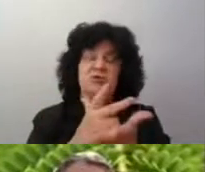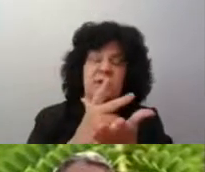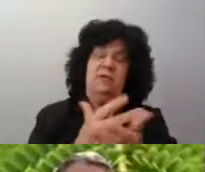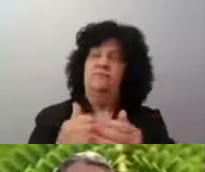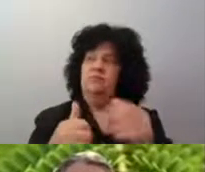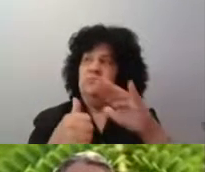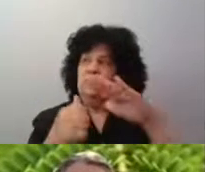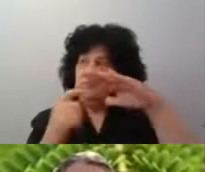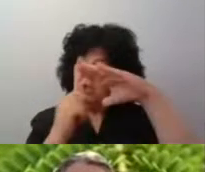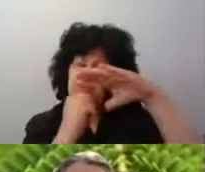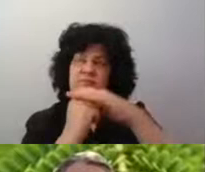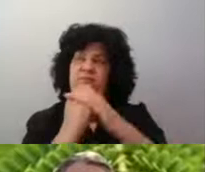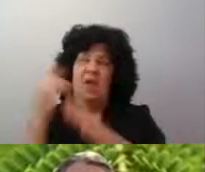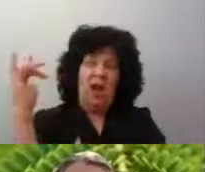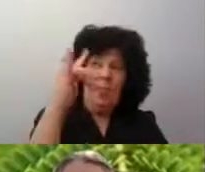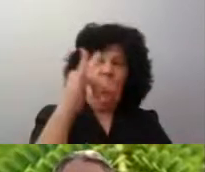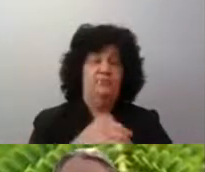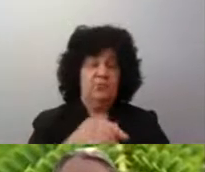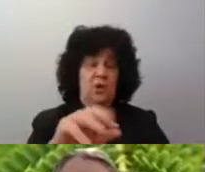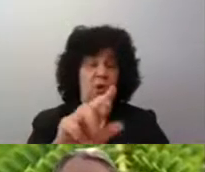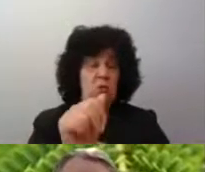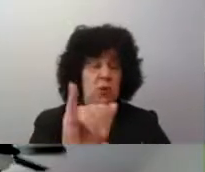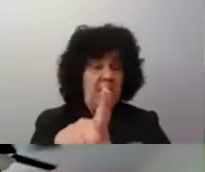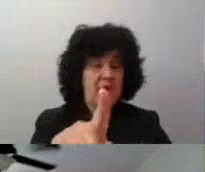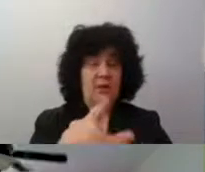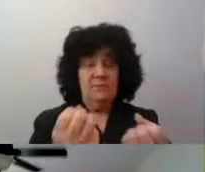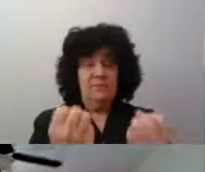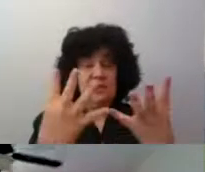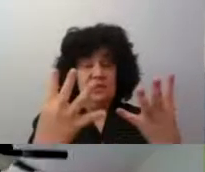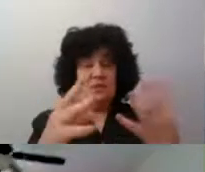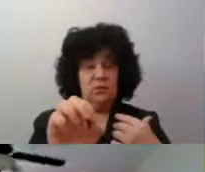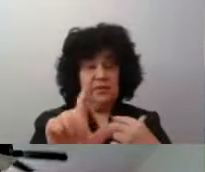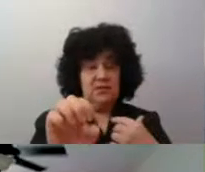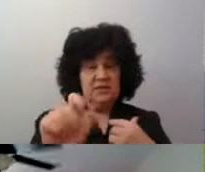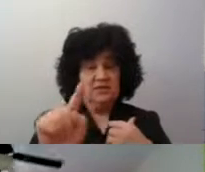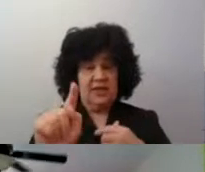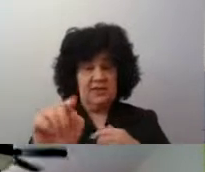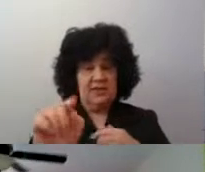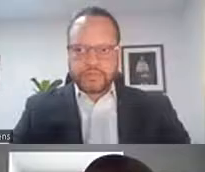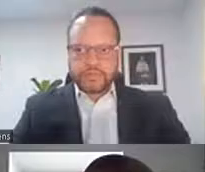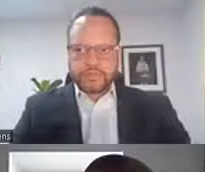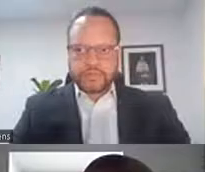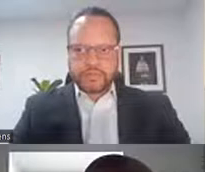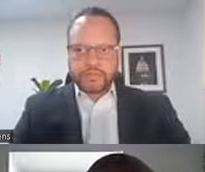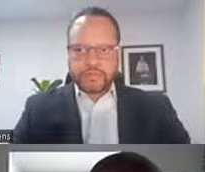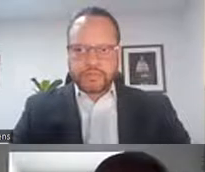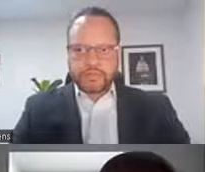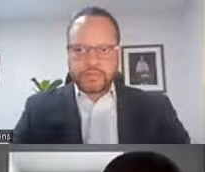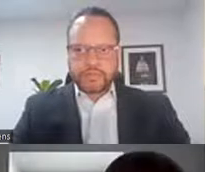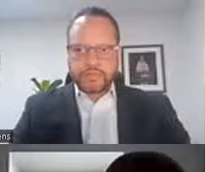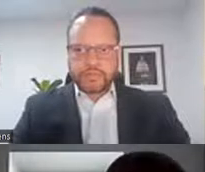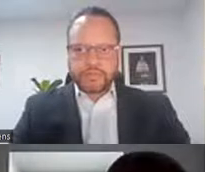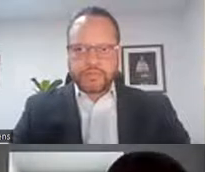the PATH rail system, and multiple real estate sites, including the World Trade Center. The professional staff at my